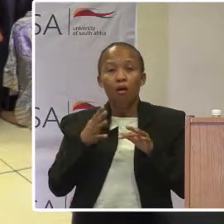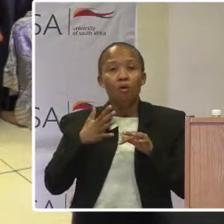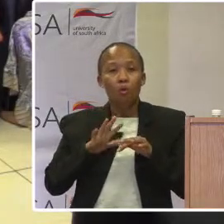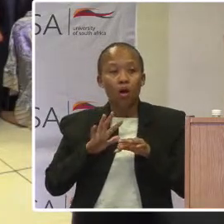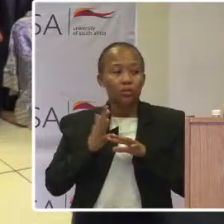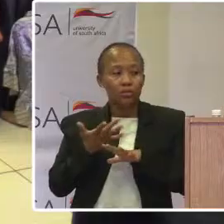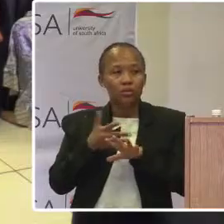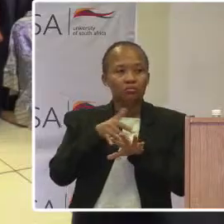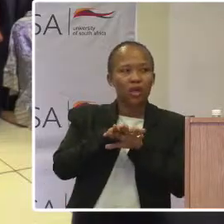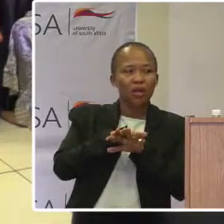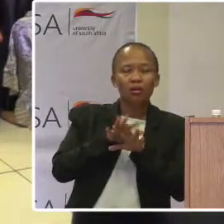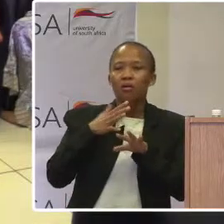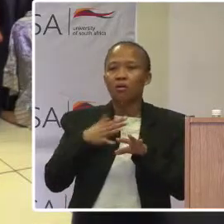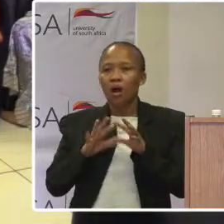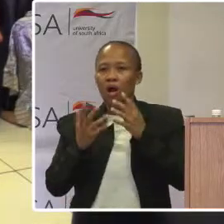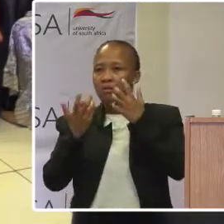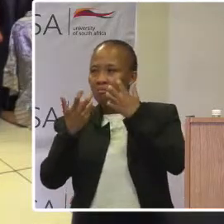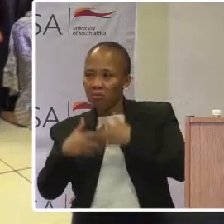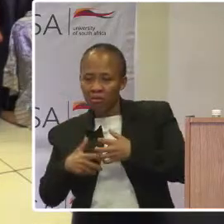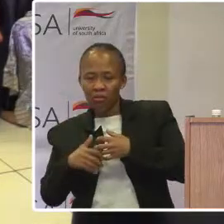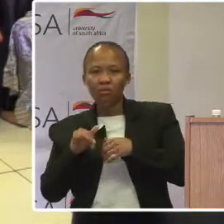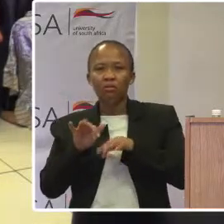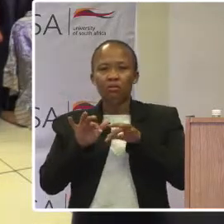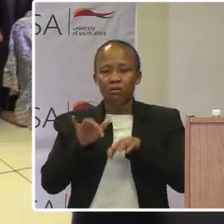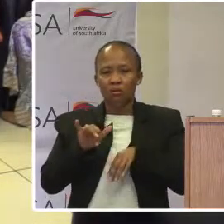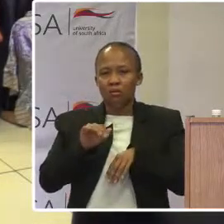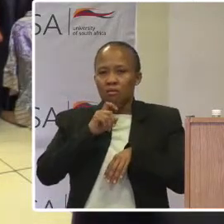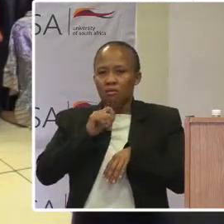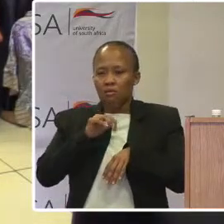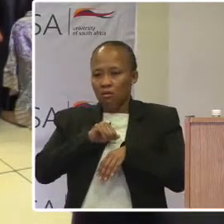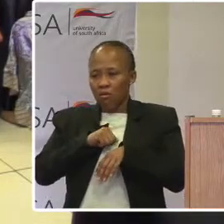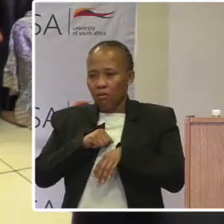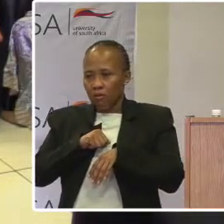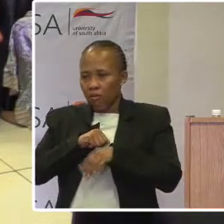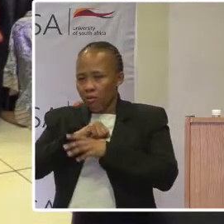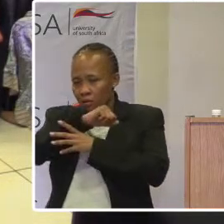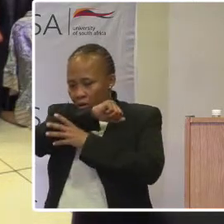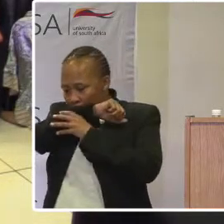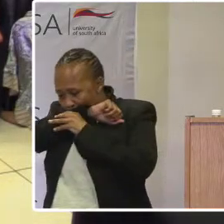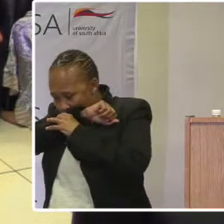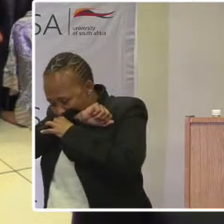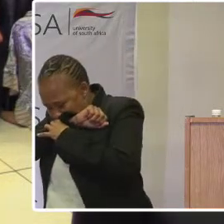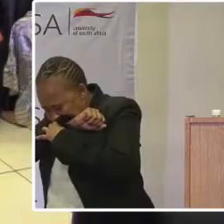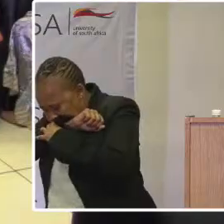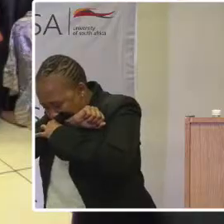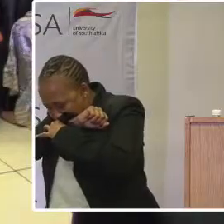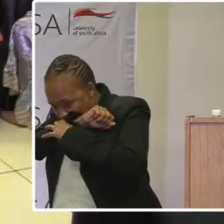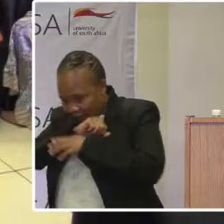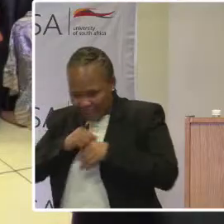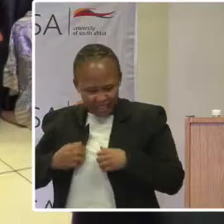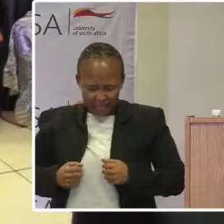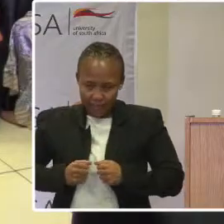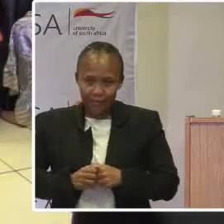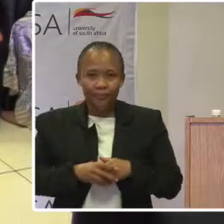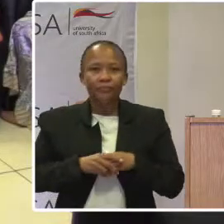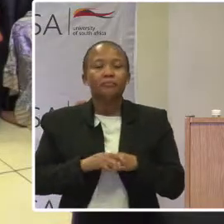in things, people want to put it in machines, people want to use it, but what is it? And if you stop to ask